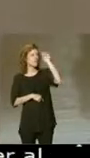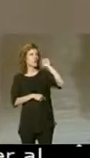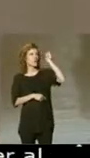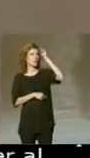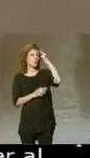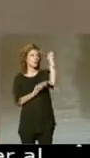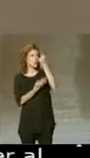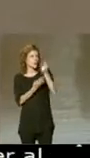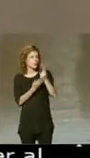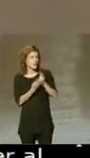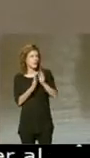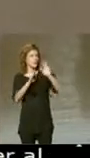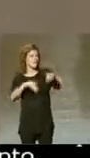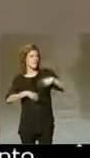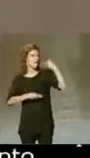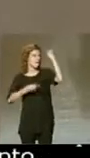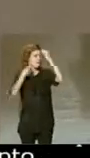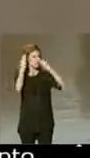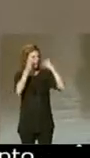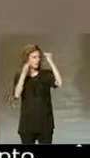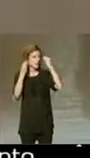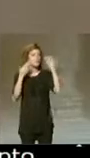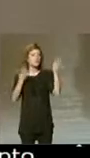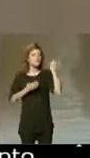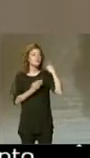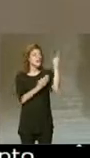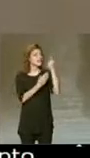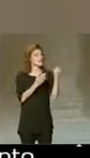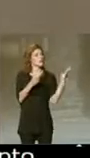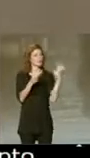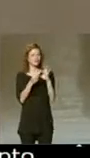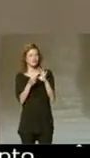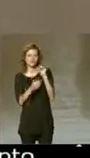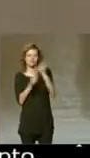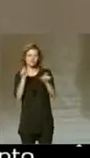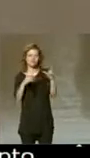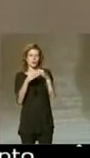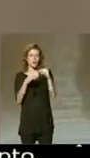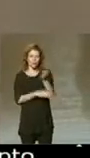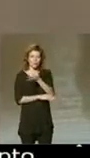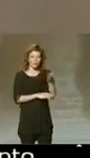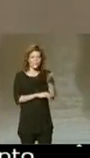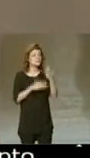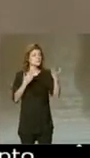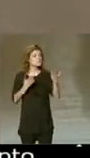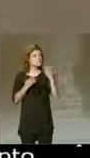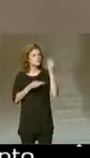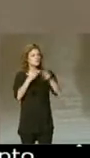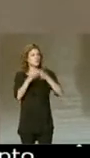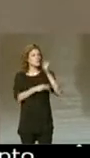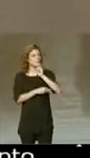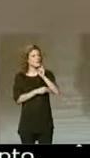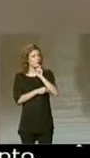And then go back to the starting point of the design, and then we'll have to adapt our design, picking up the best